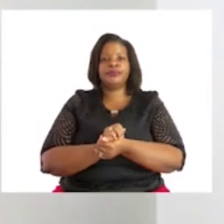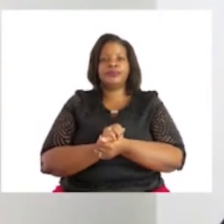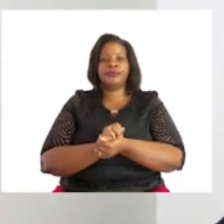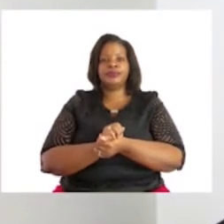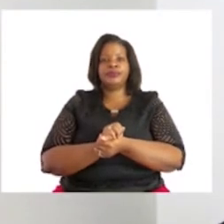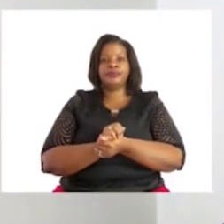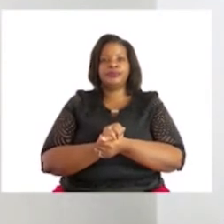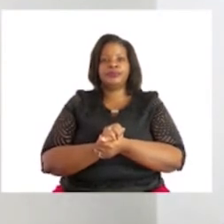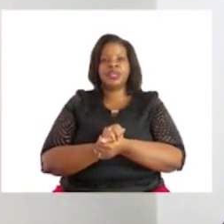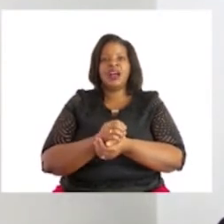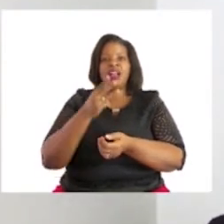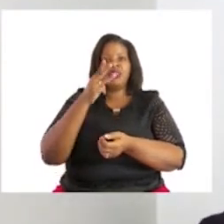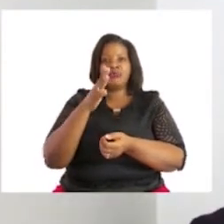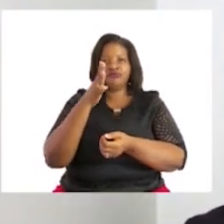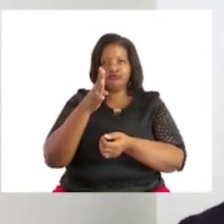is